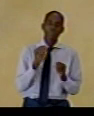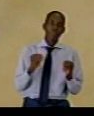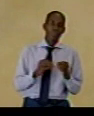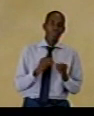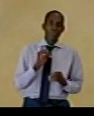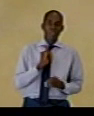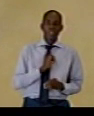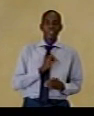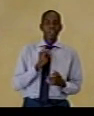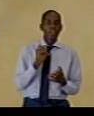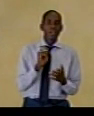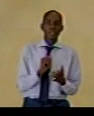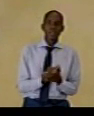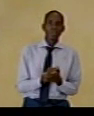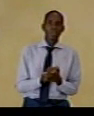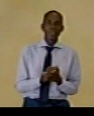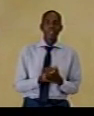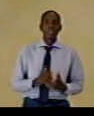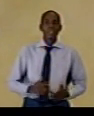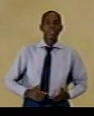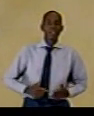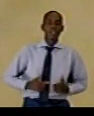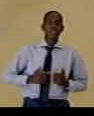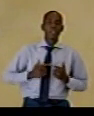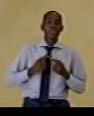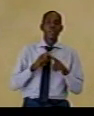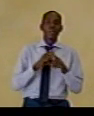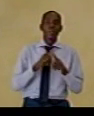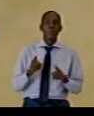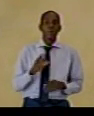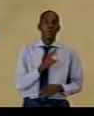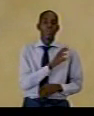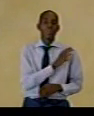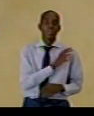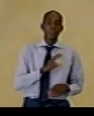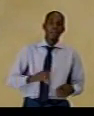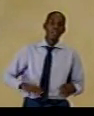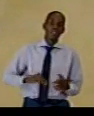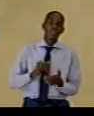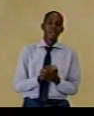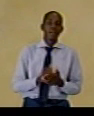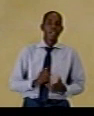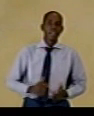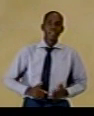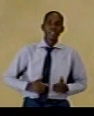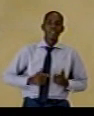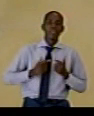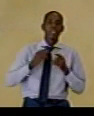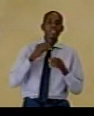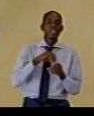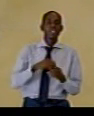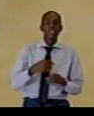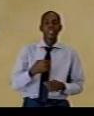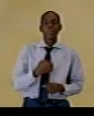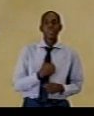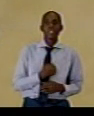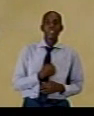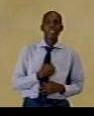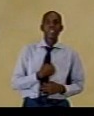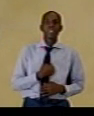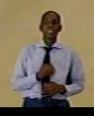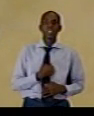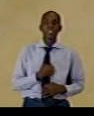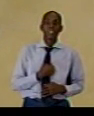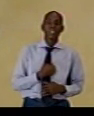longer I that liveth, but Christ that liveth in me.